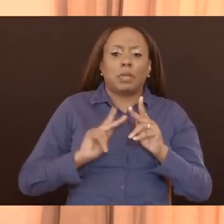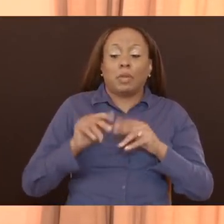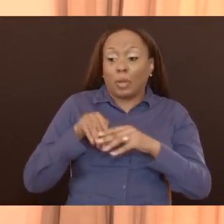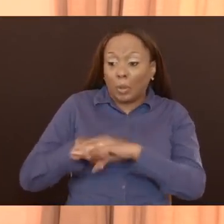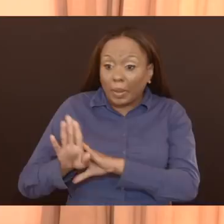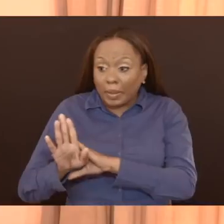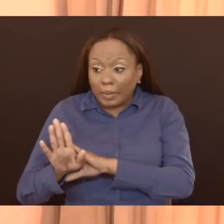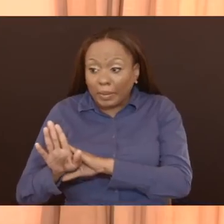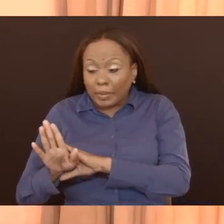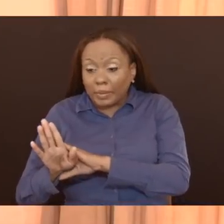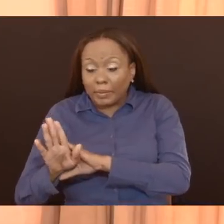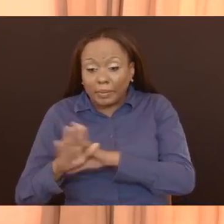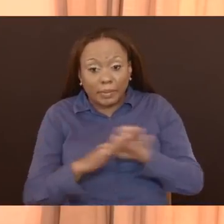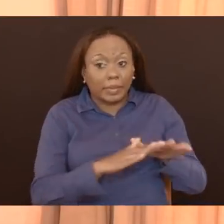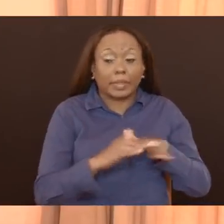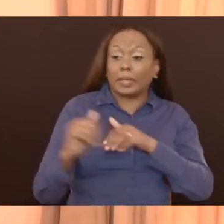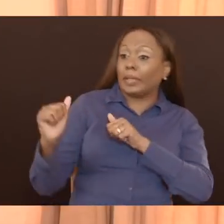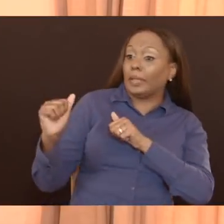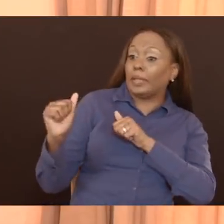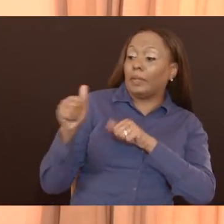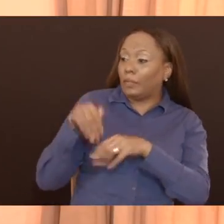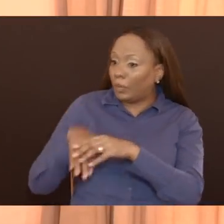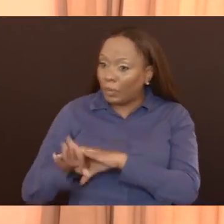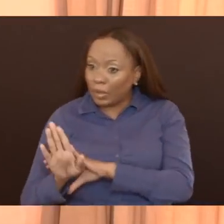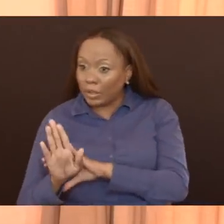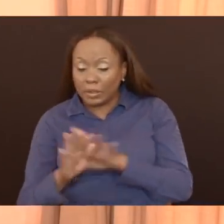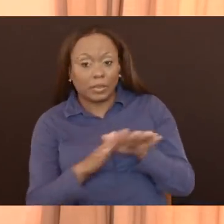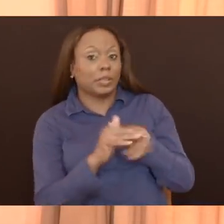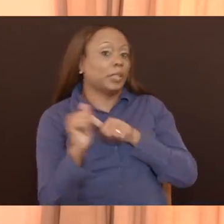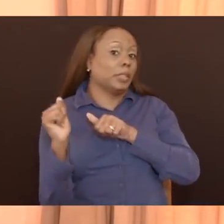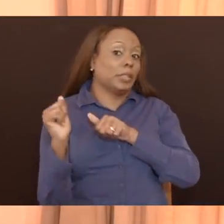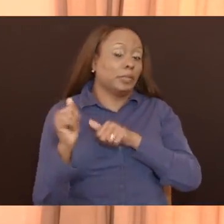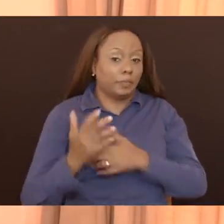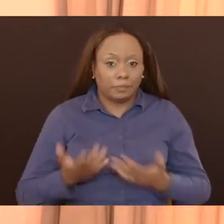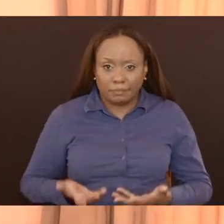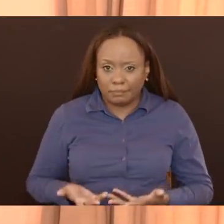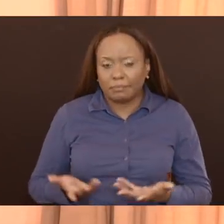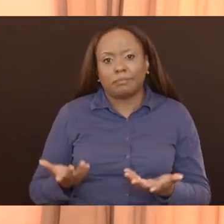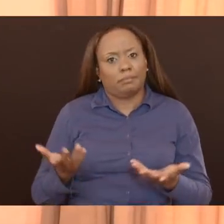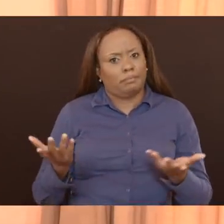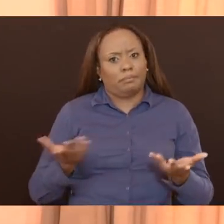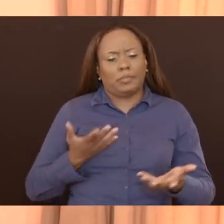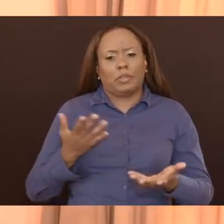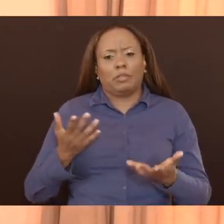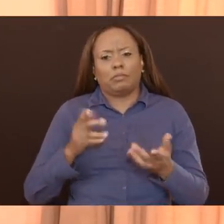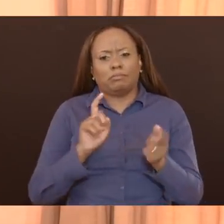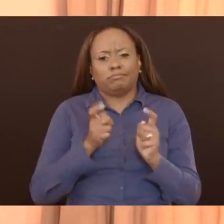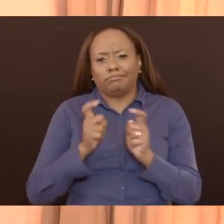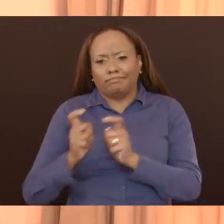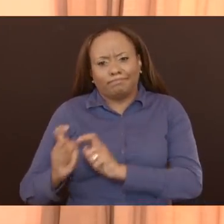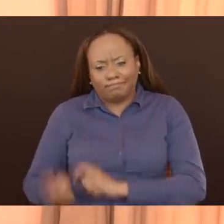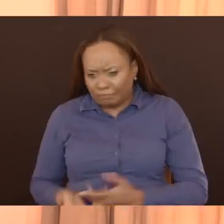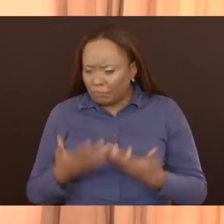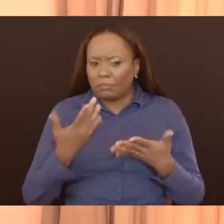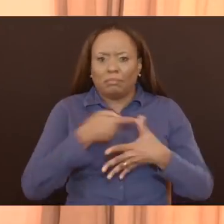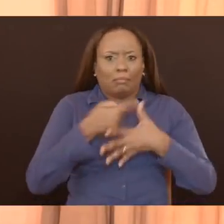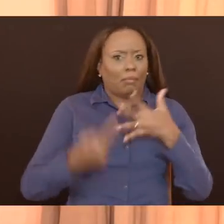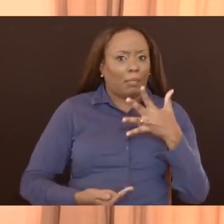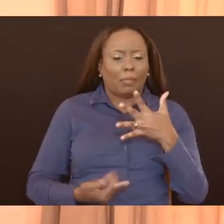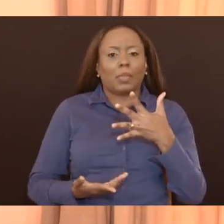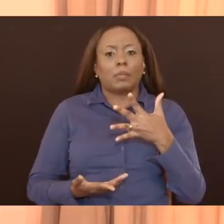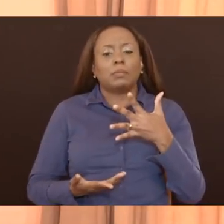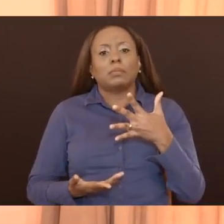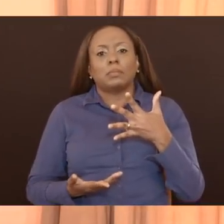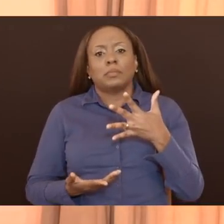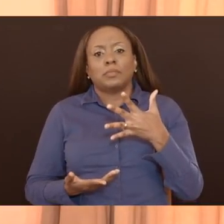discharged throughout the day, and also persons are admitted to isolation as a result of a particular day's results.